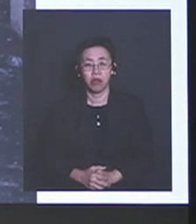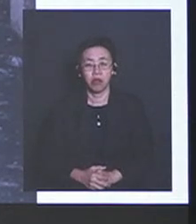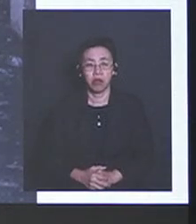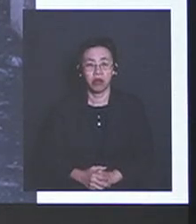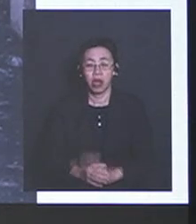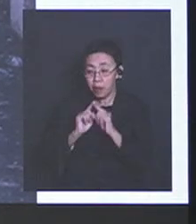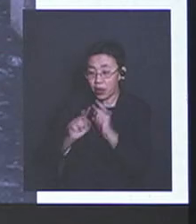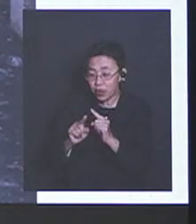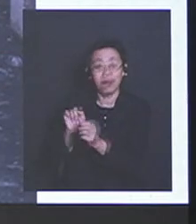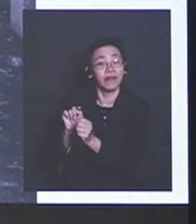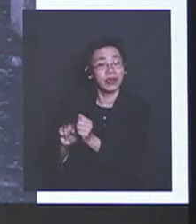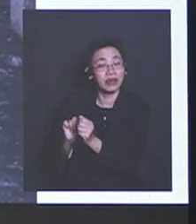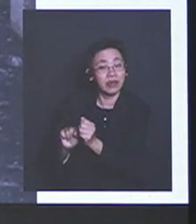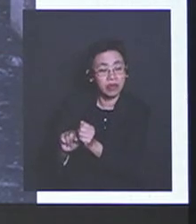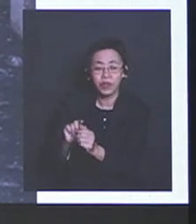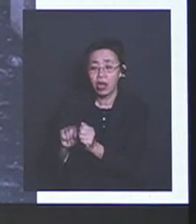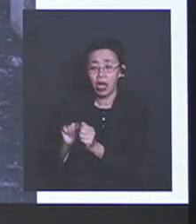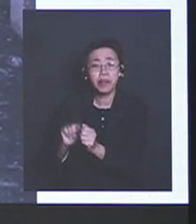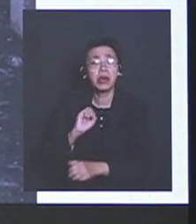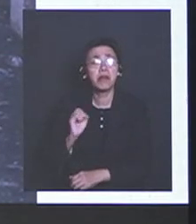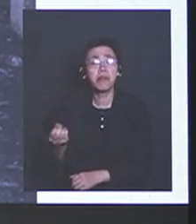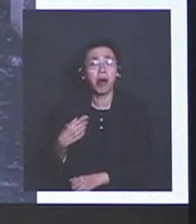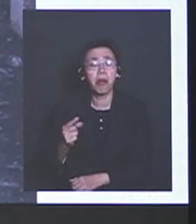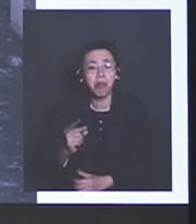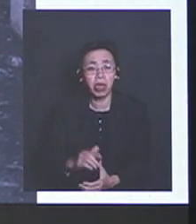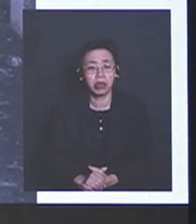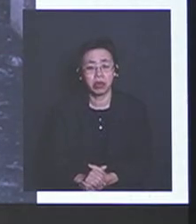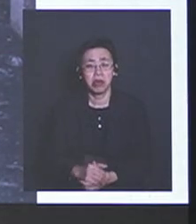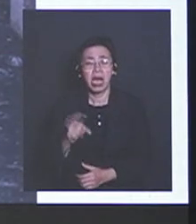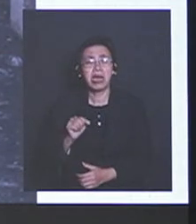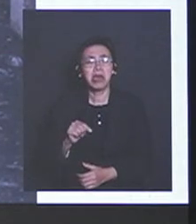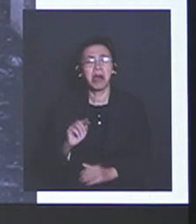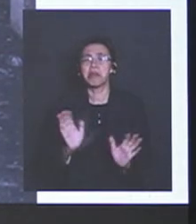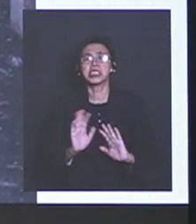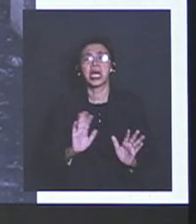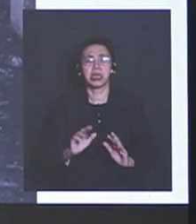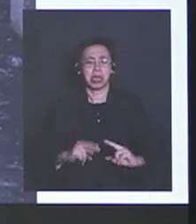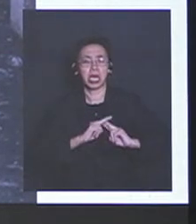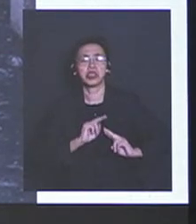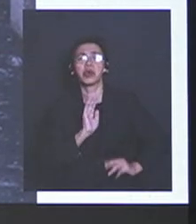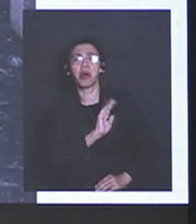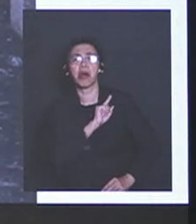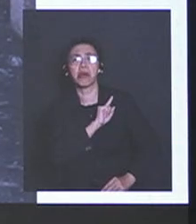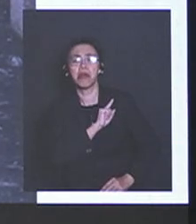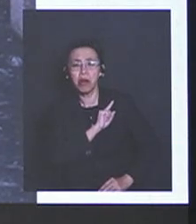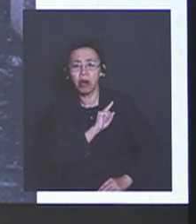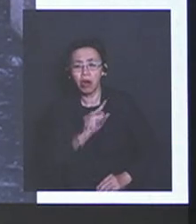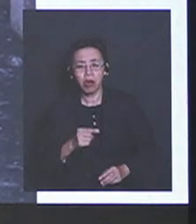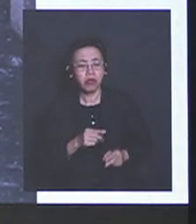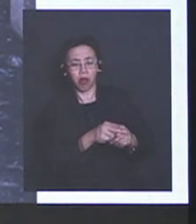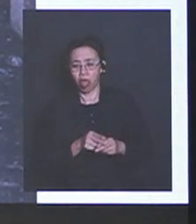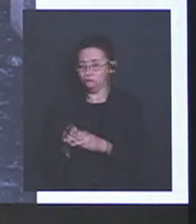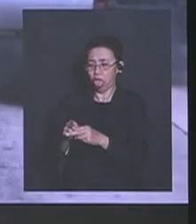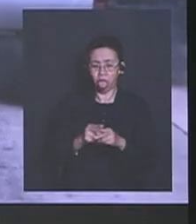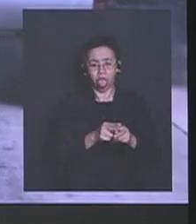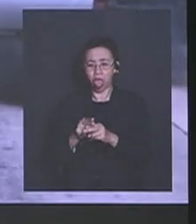said this is the private area. So no one take care of this canal. End up like, you know, like